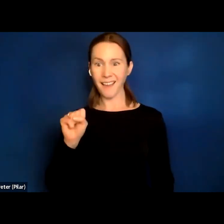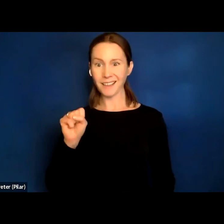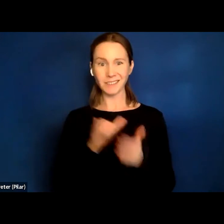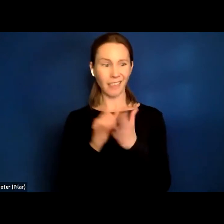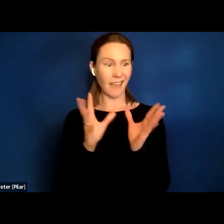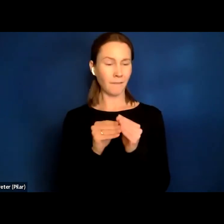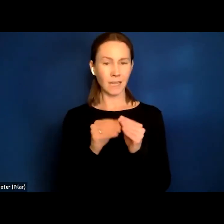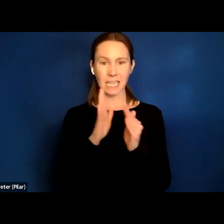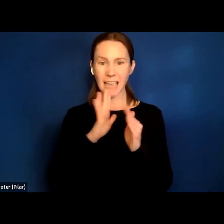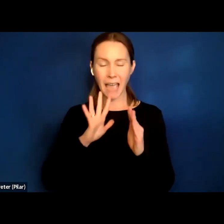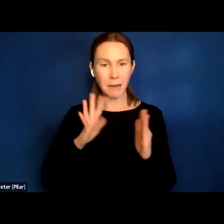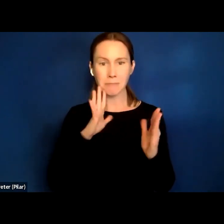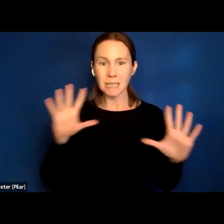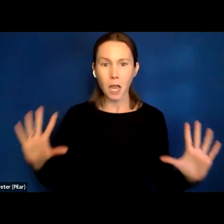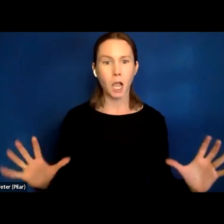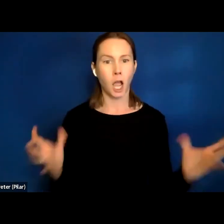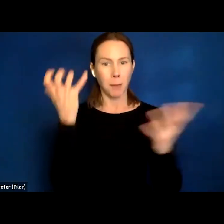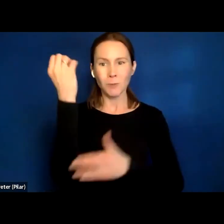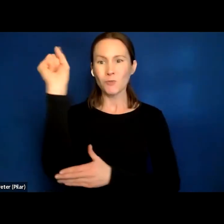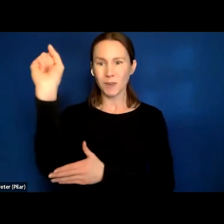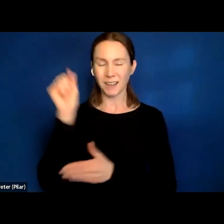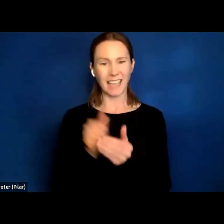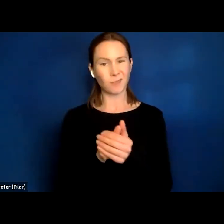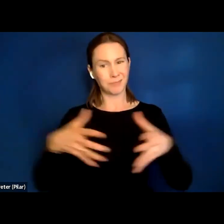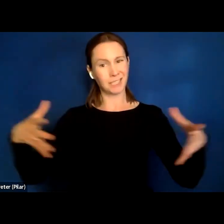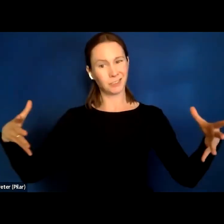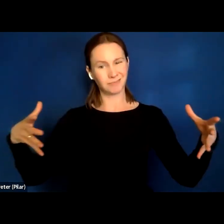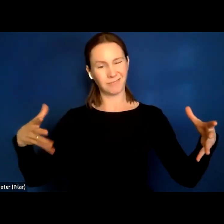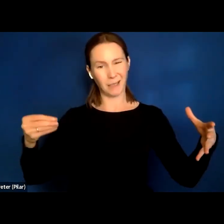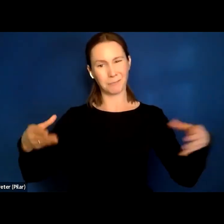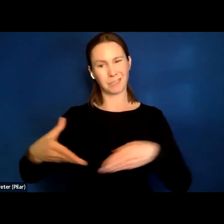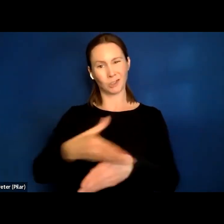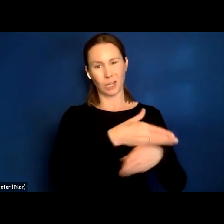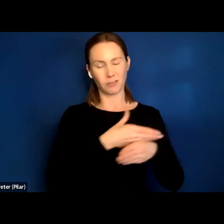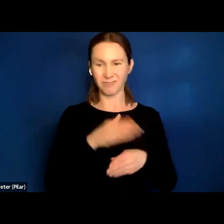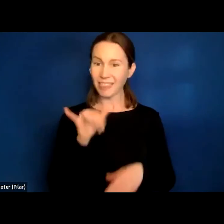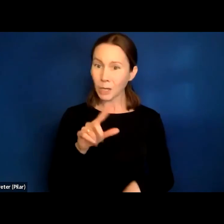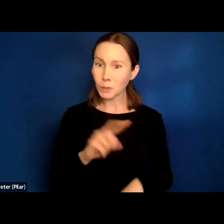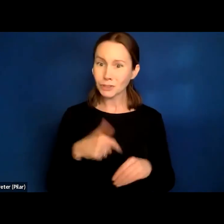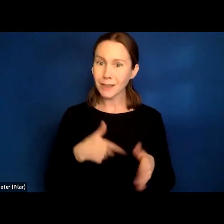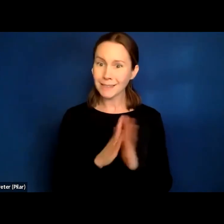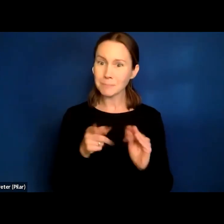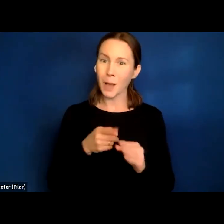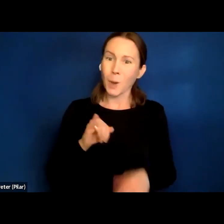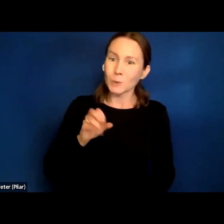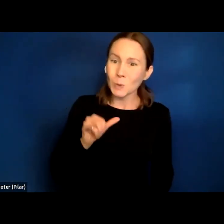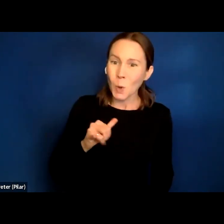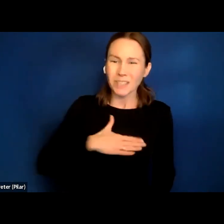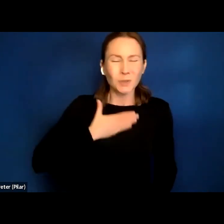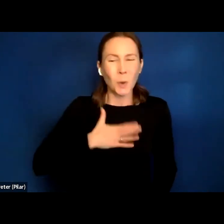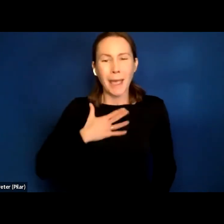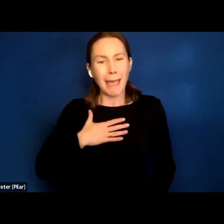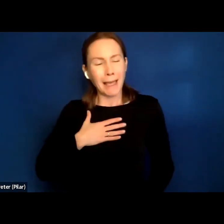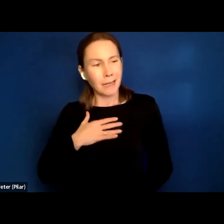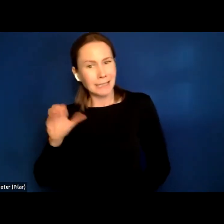could build upon and share. And so the question that I asked about joy and care in the work of our grantee partners